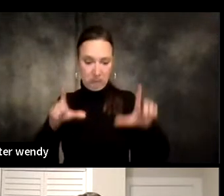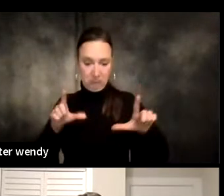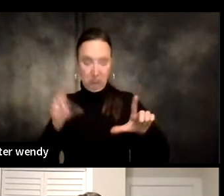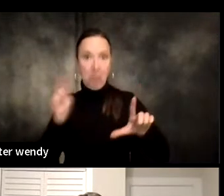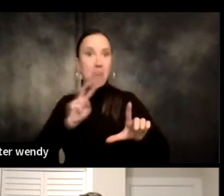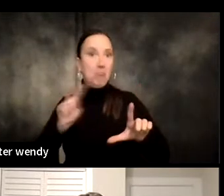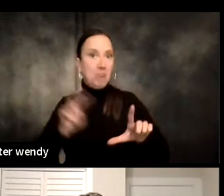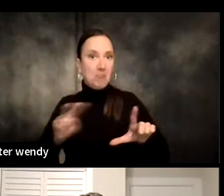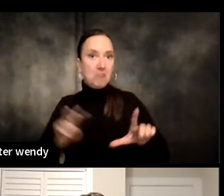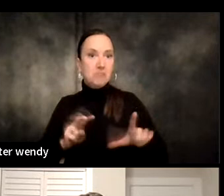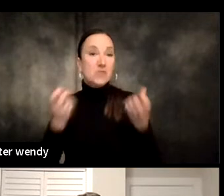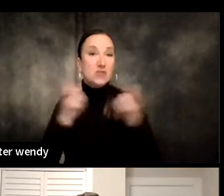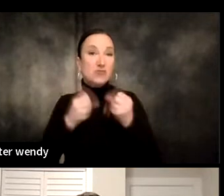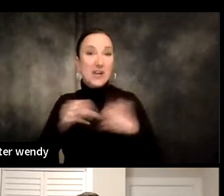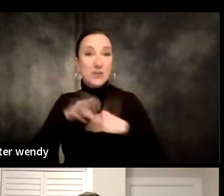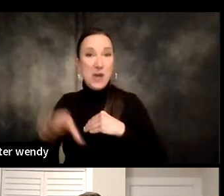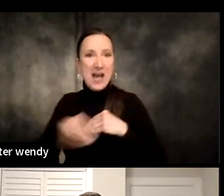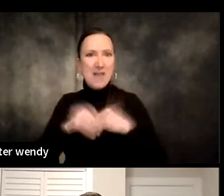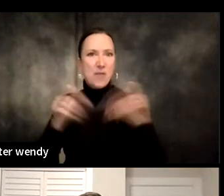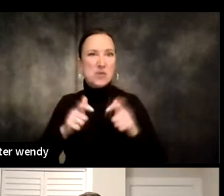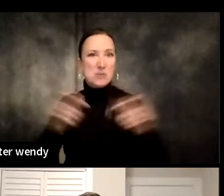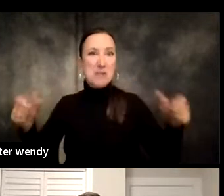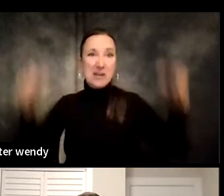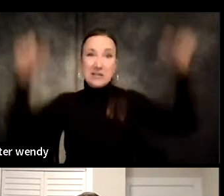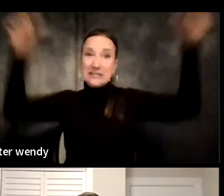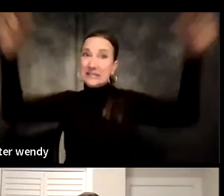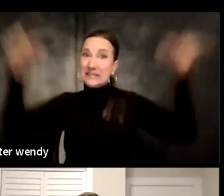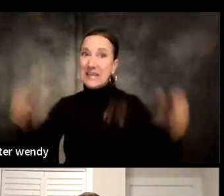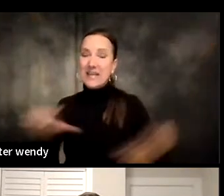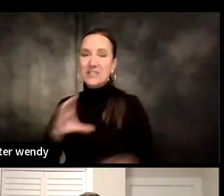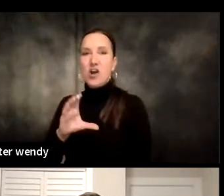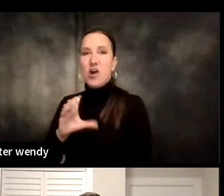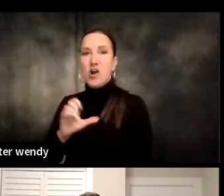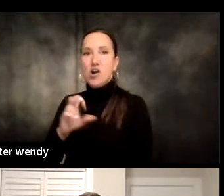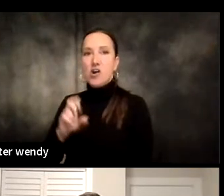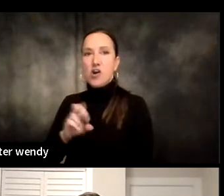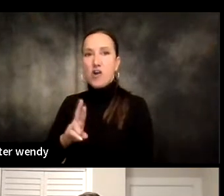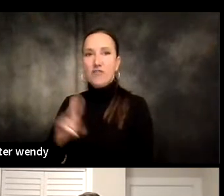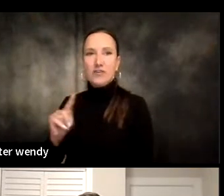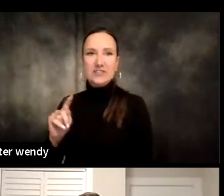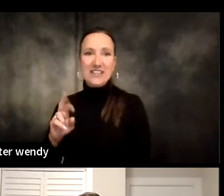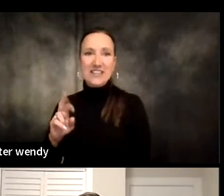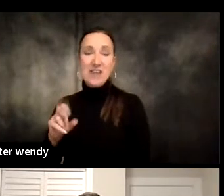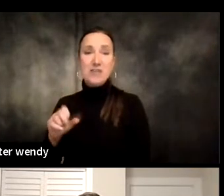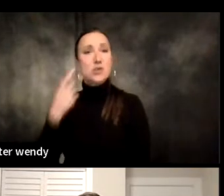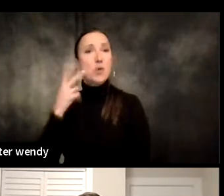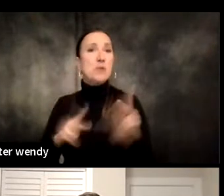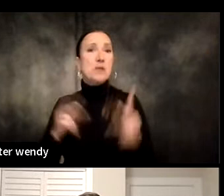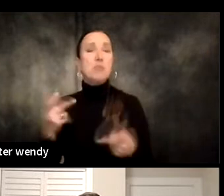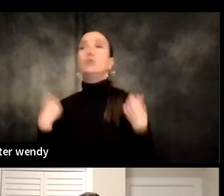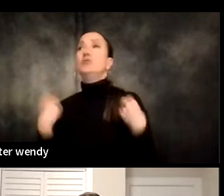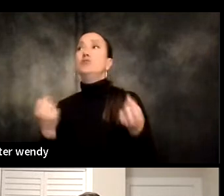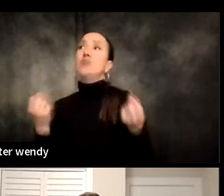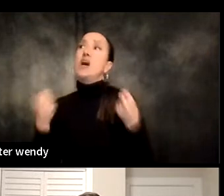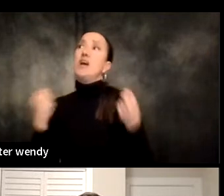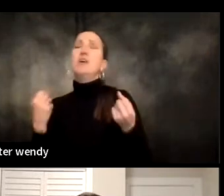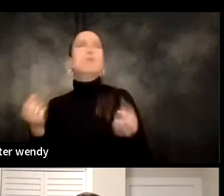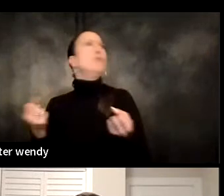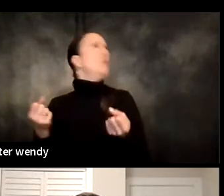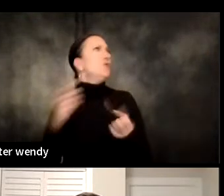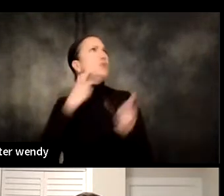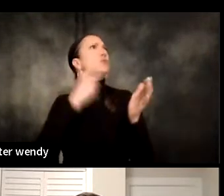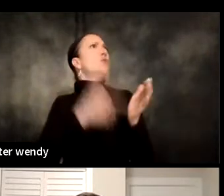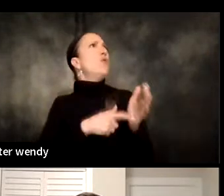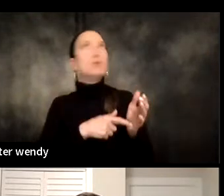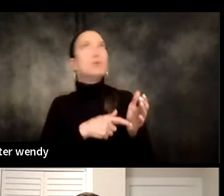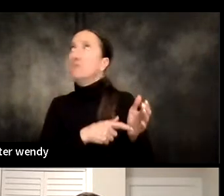on a road sign, a couple of big road signs in Carver Terrace, so that as people are just driving by, they can be in their own privacy of their car, click